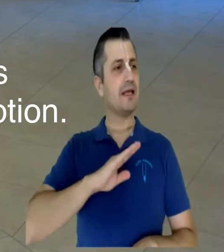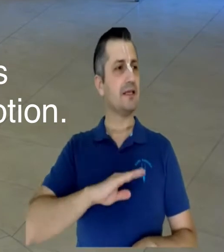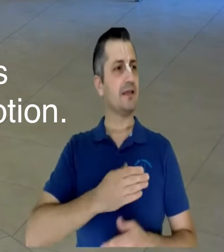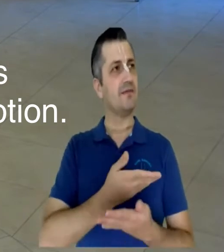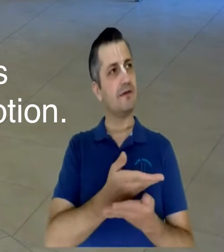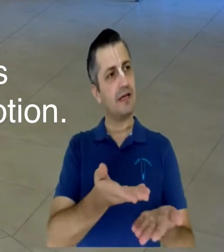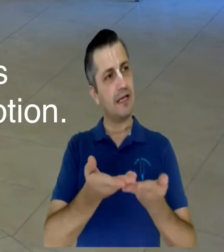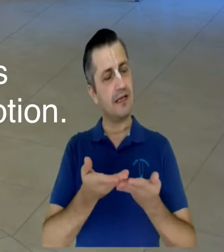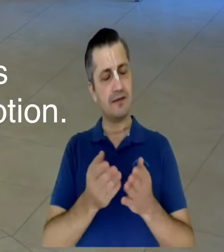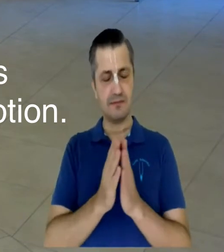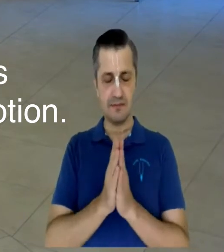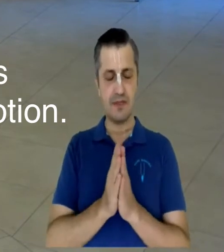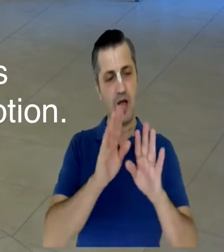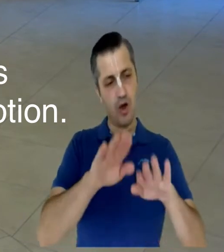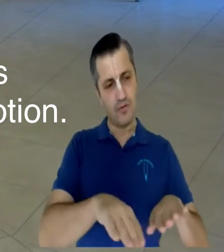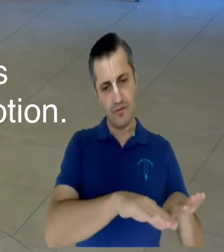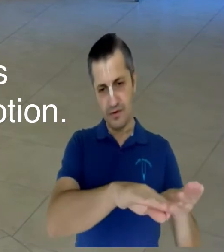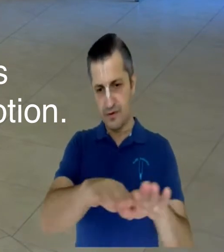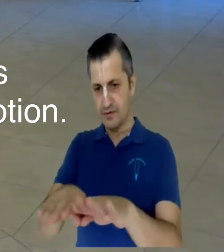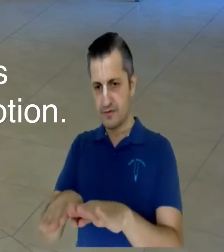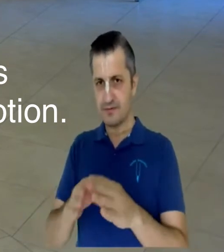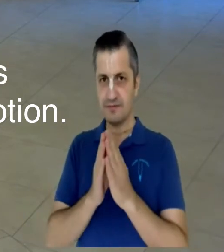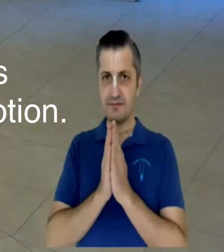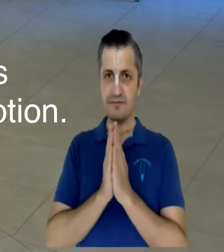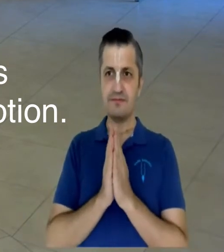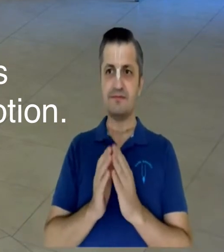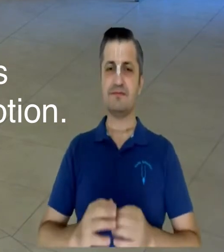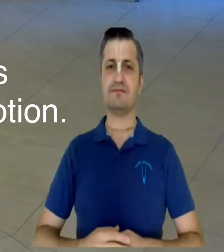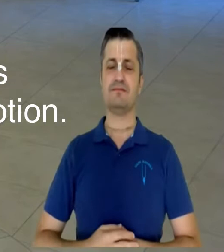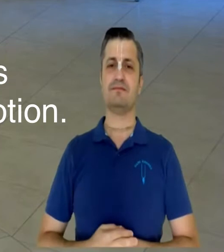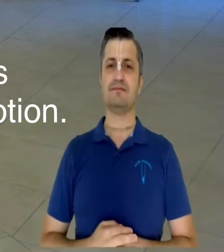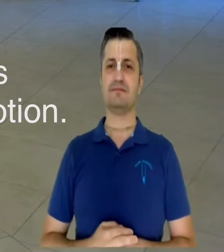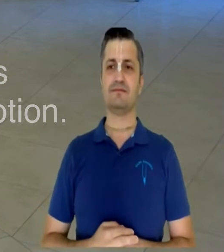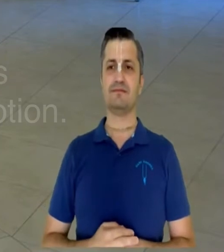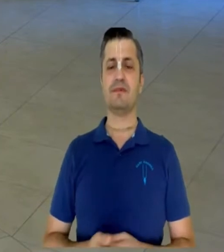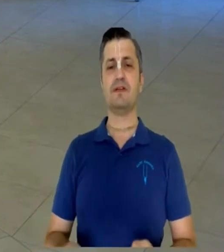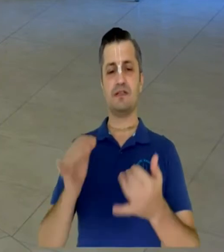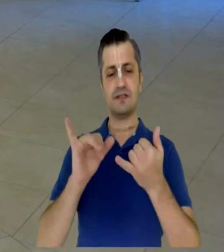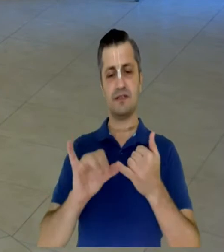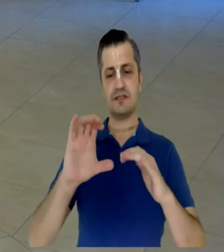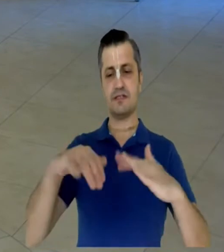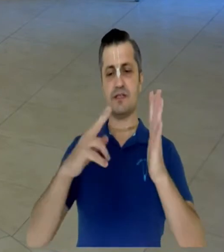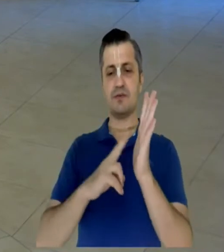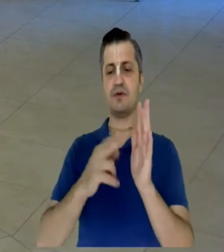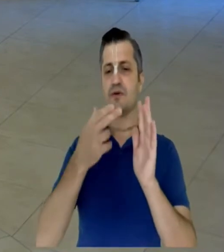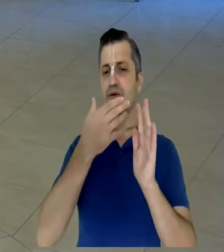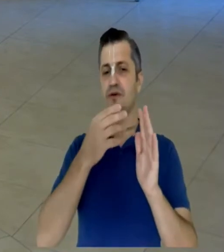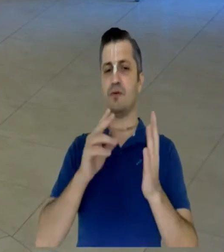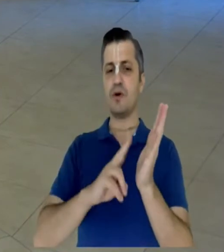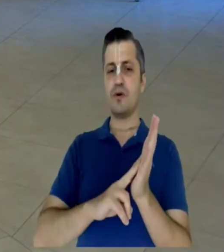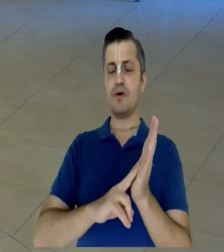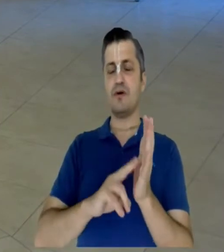Prabhu Nityananda Shri Advaita Gadadhar Srivasadi Gaura Bhaktivinoda Hare